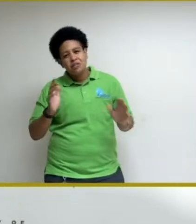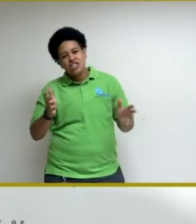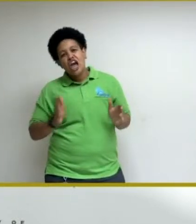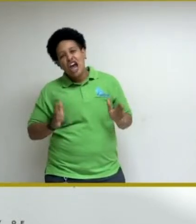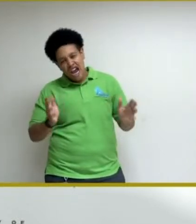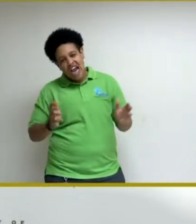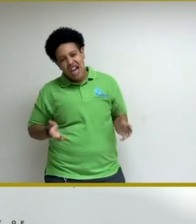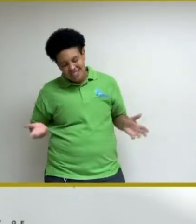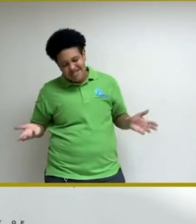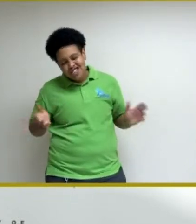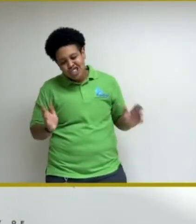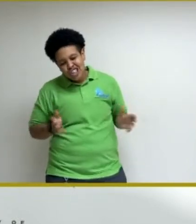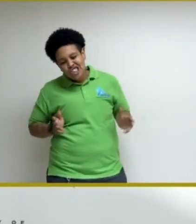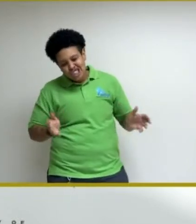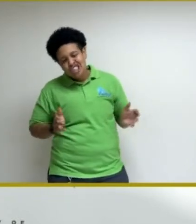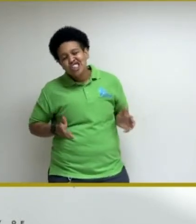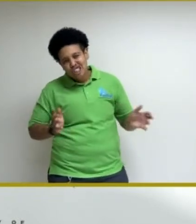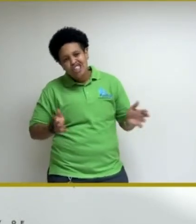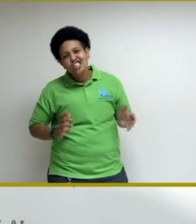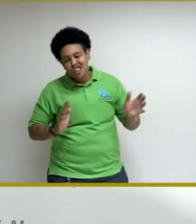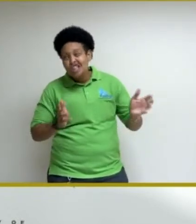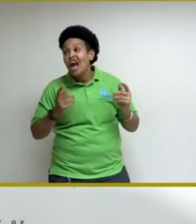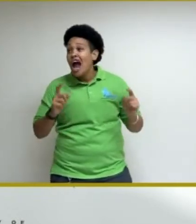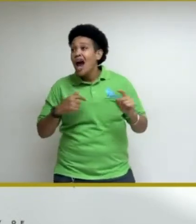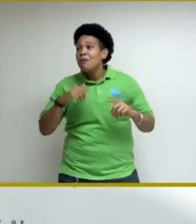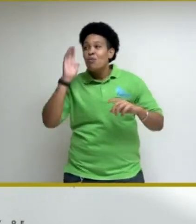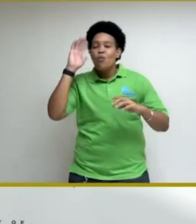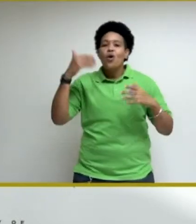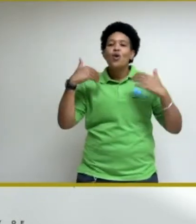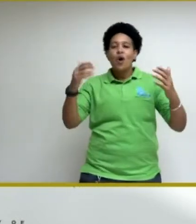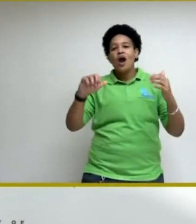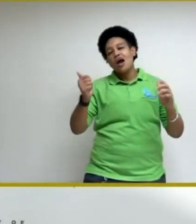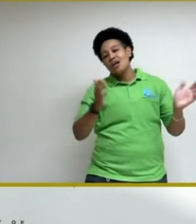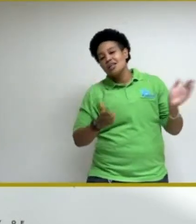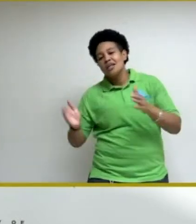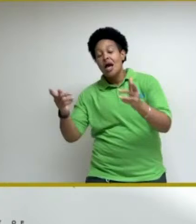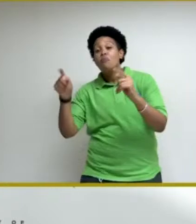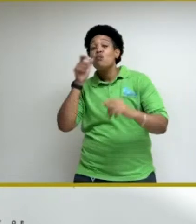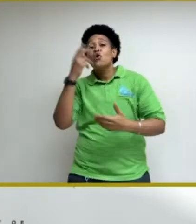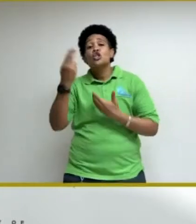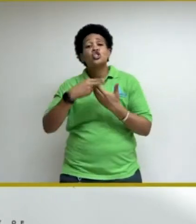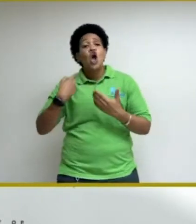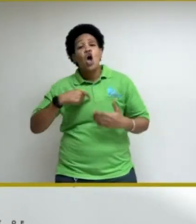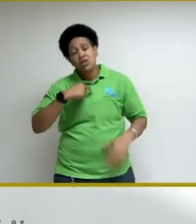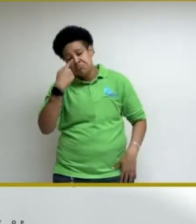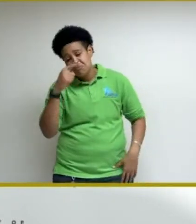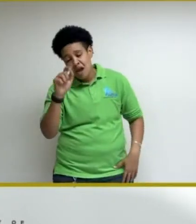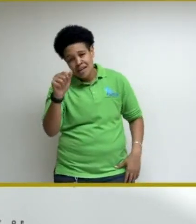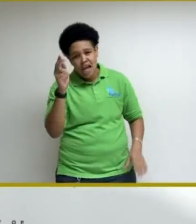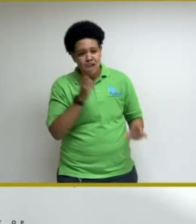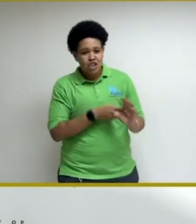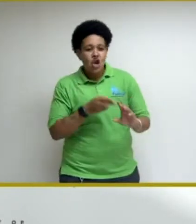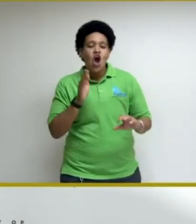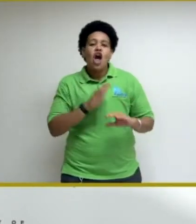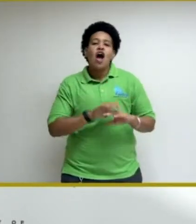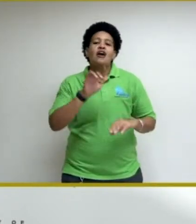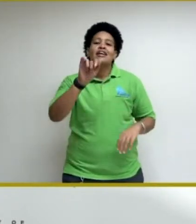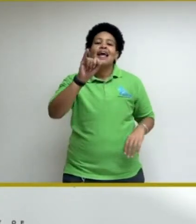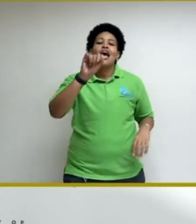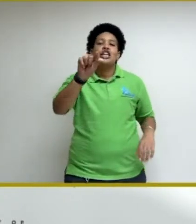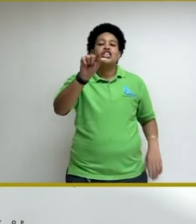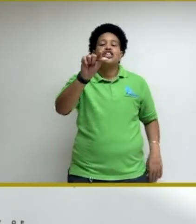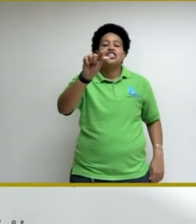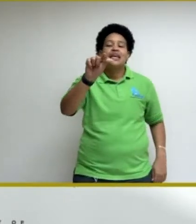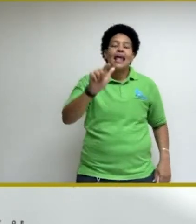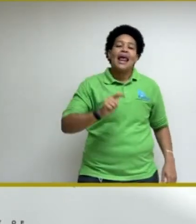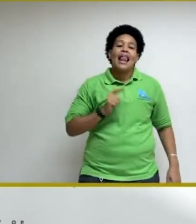talk. And so I'm going to move into another gear. So those who want to join us, you can join on the